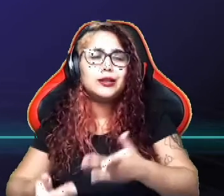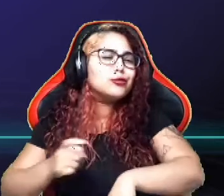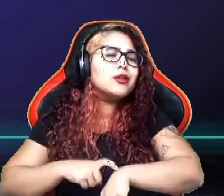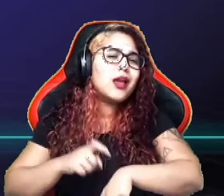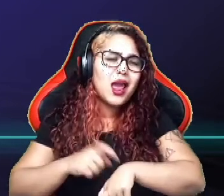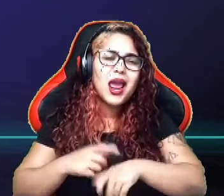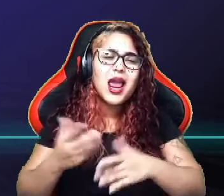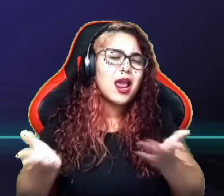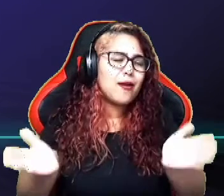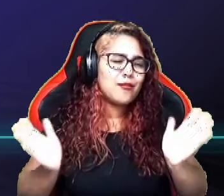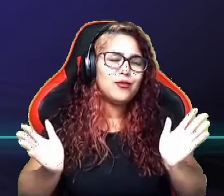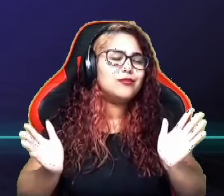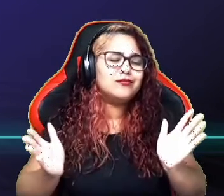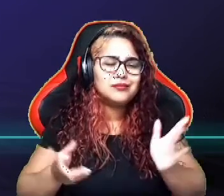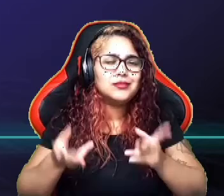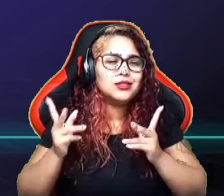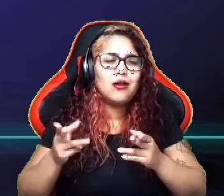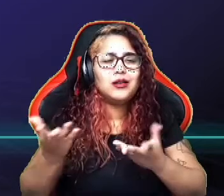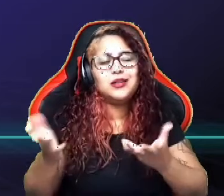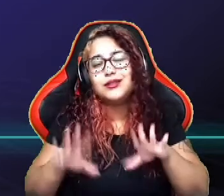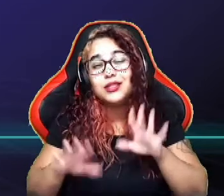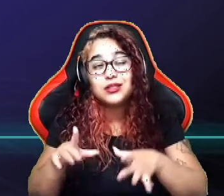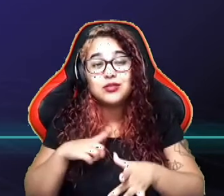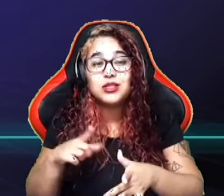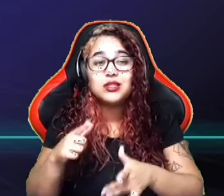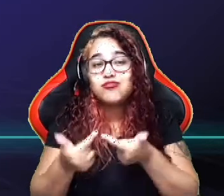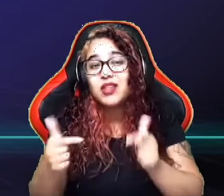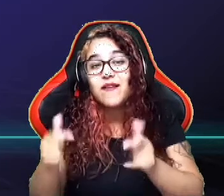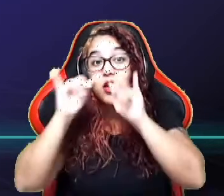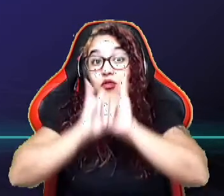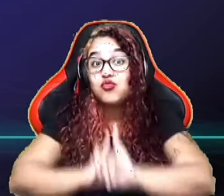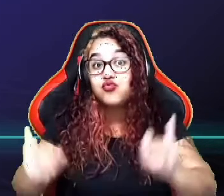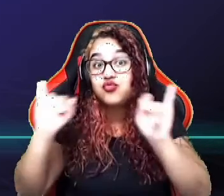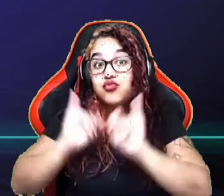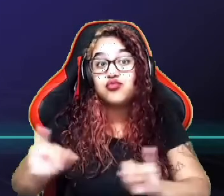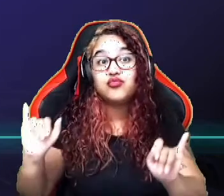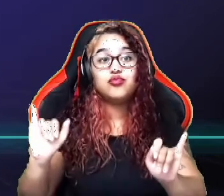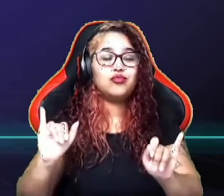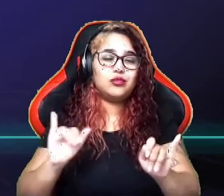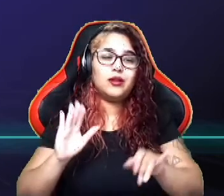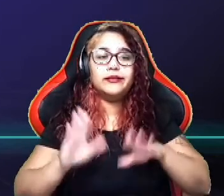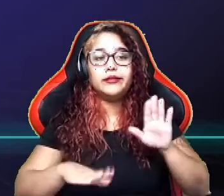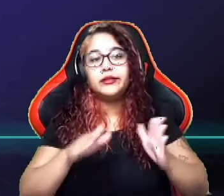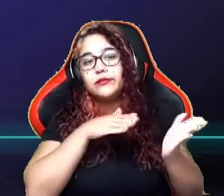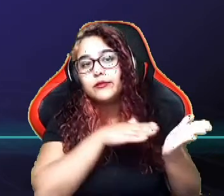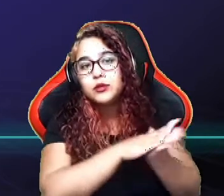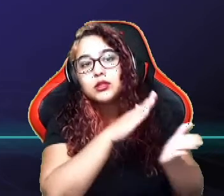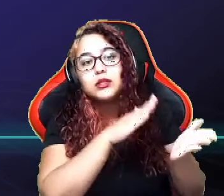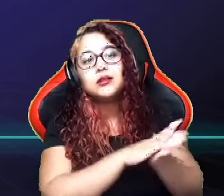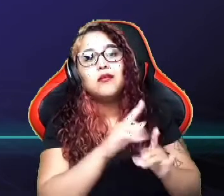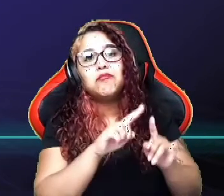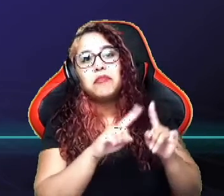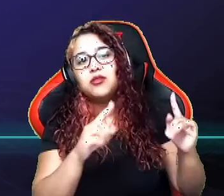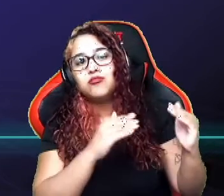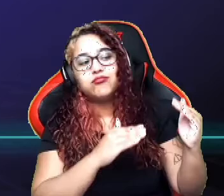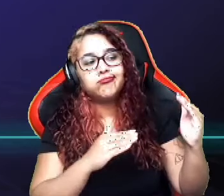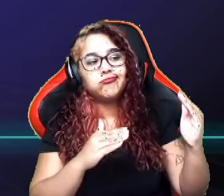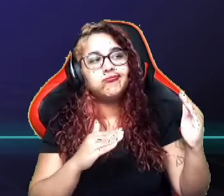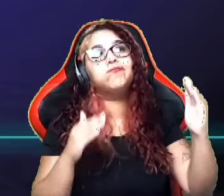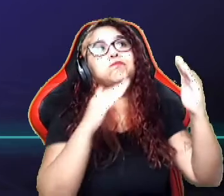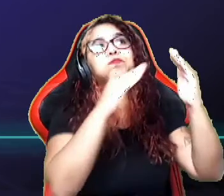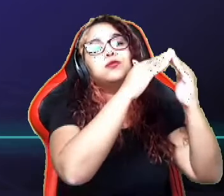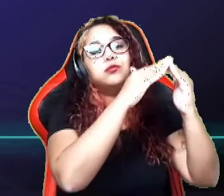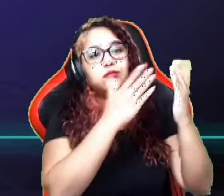lost in time. As Marcos mentioned, some were not duly recognized, others were launched